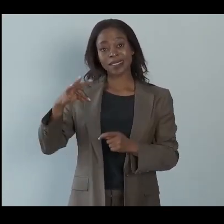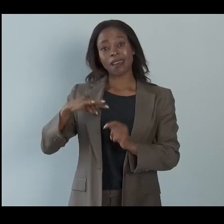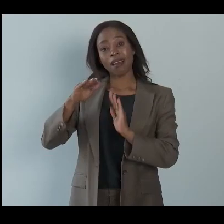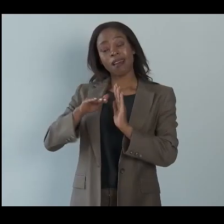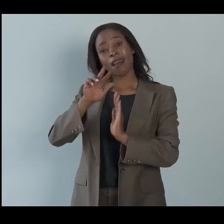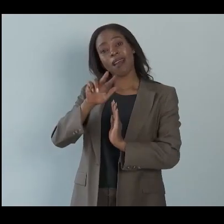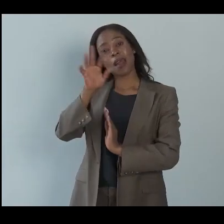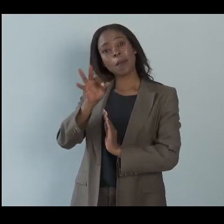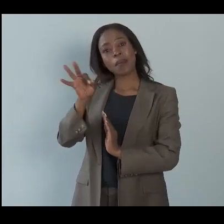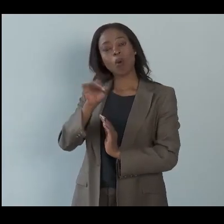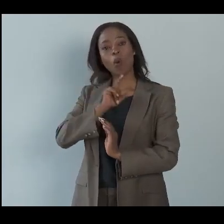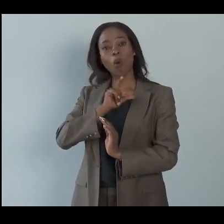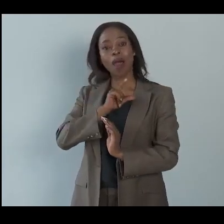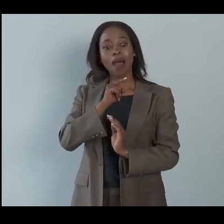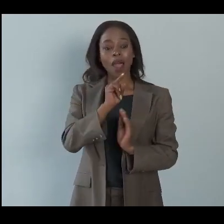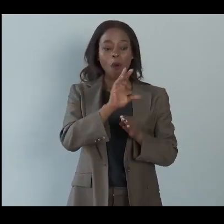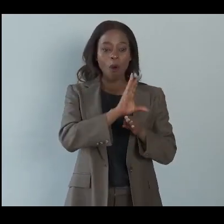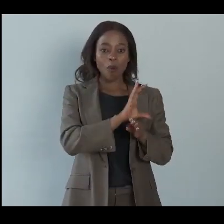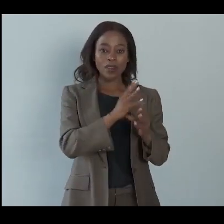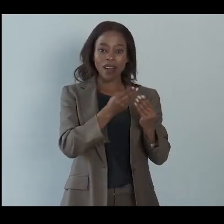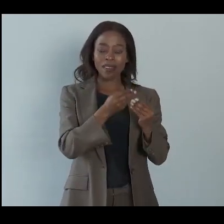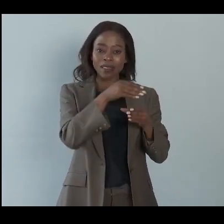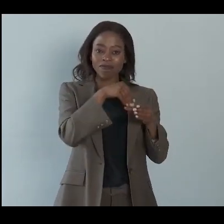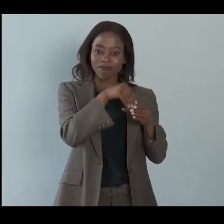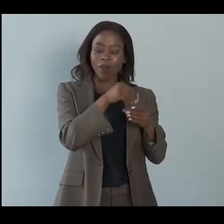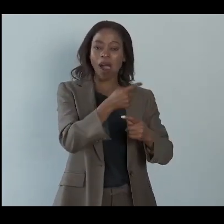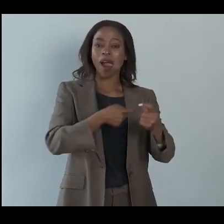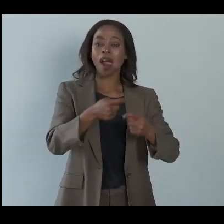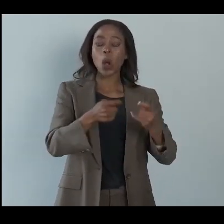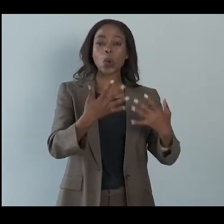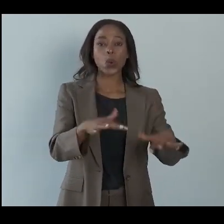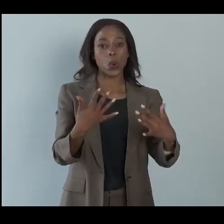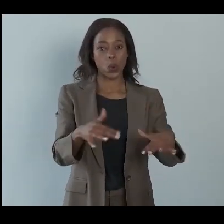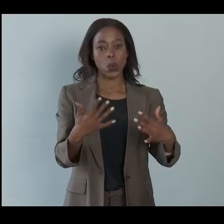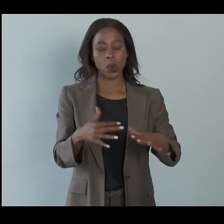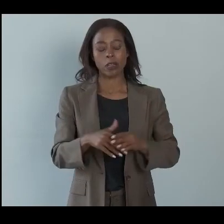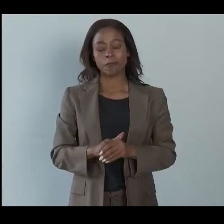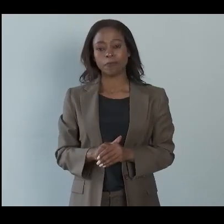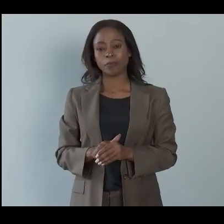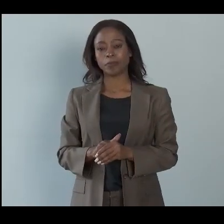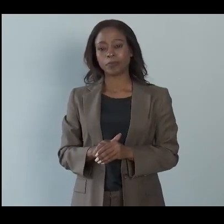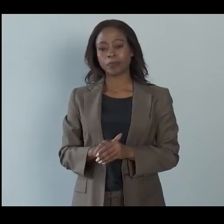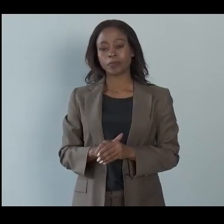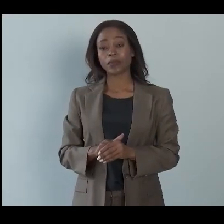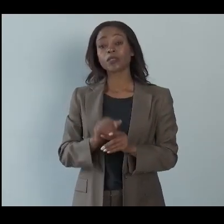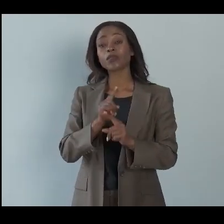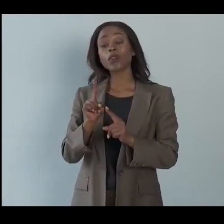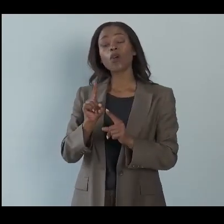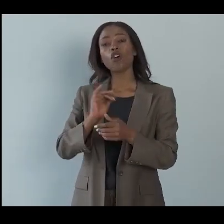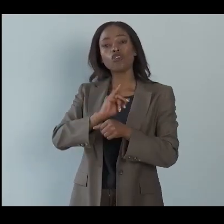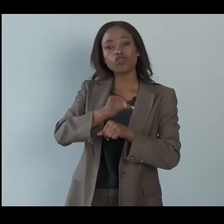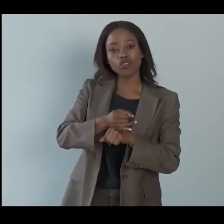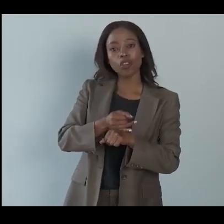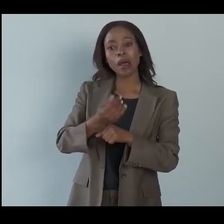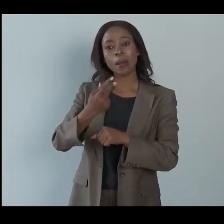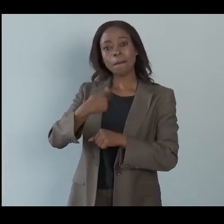high hardware sales in H123 on the back of industry-wide technology upgrades. Card personalization and issuance, which